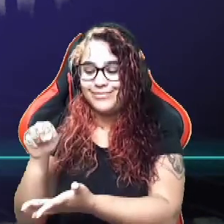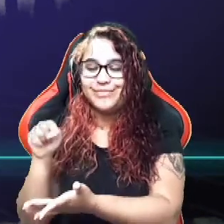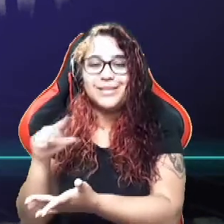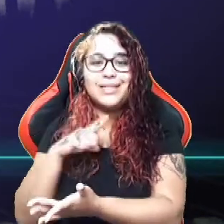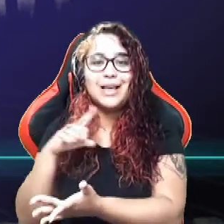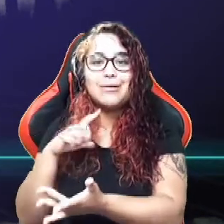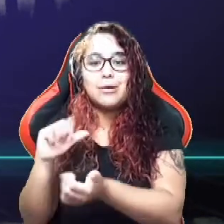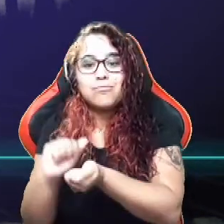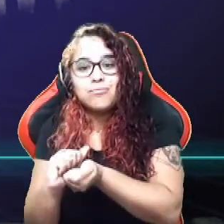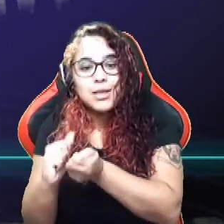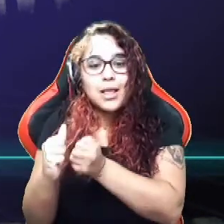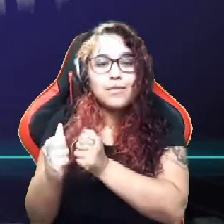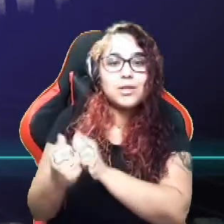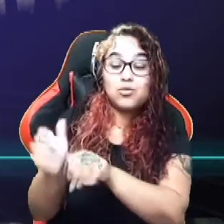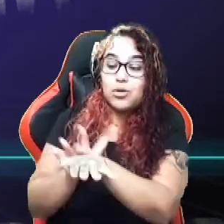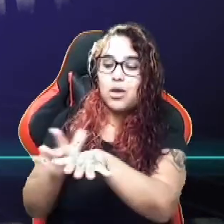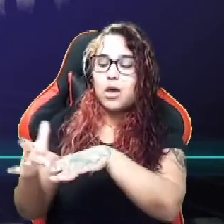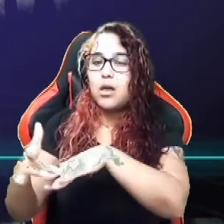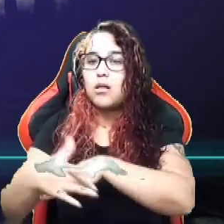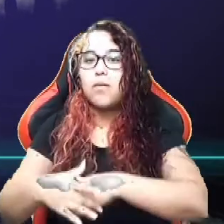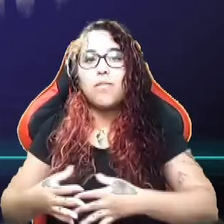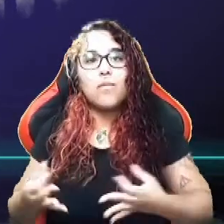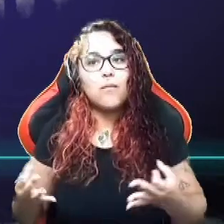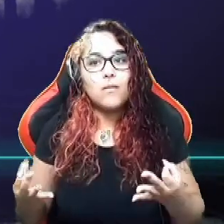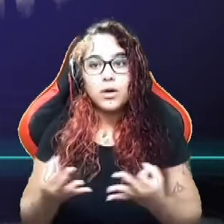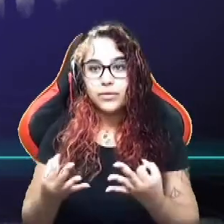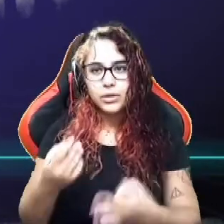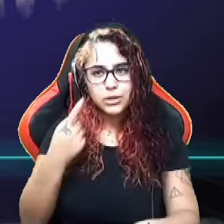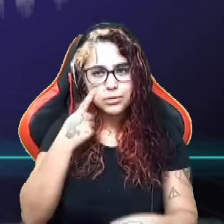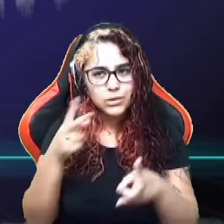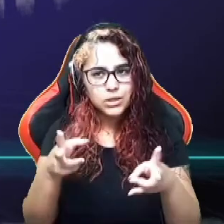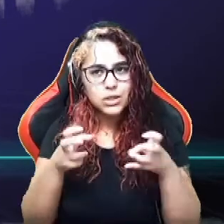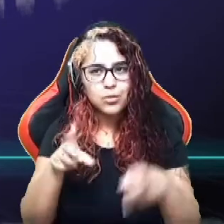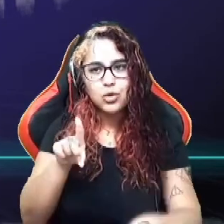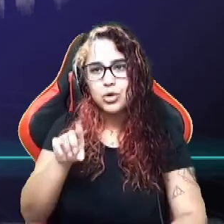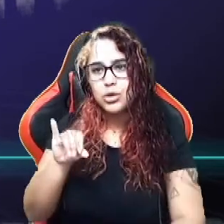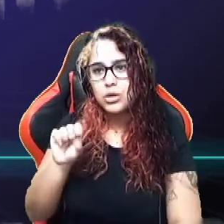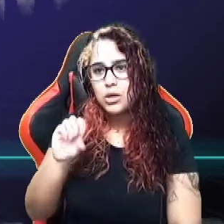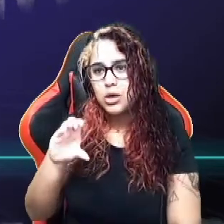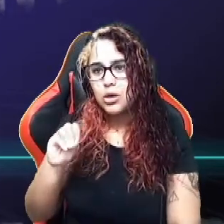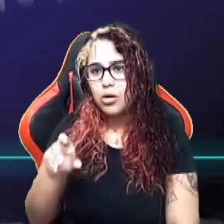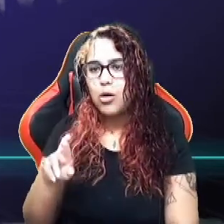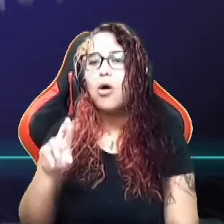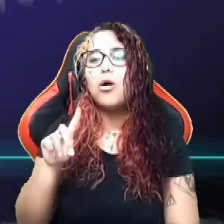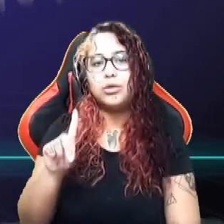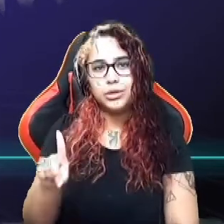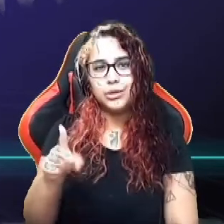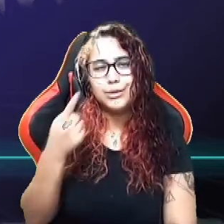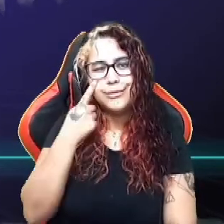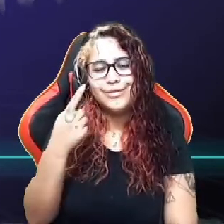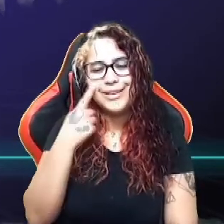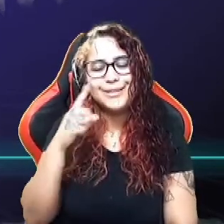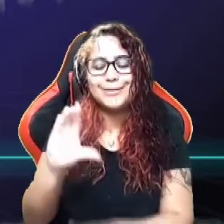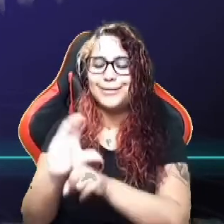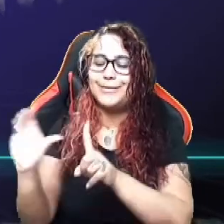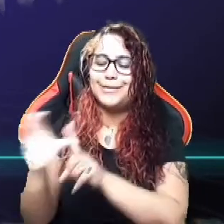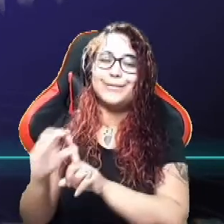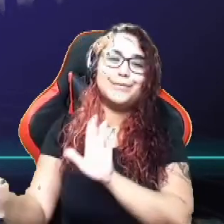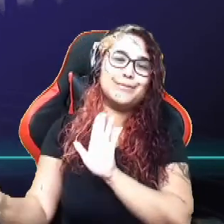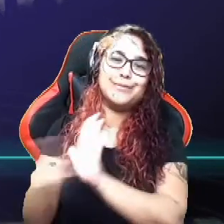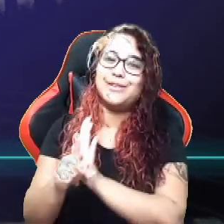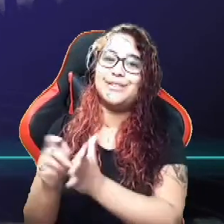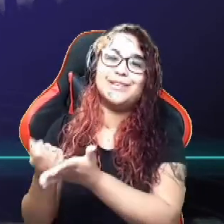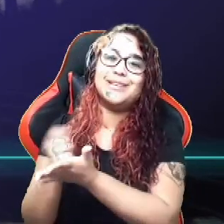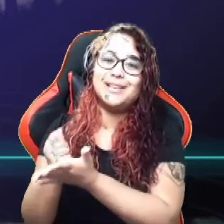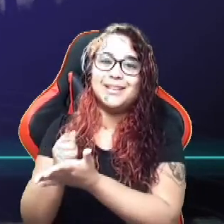years. And this gaming community quickly adapts to different networks. We see that on Discord and